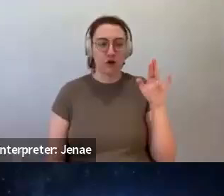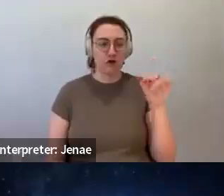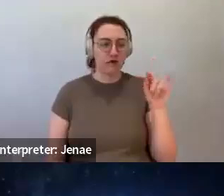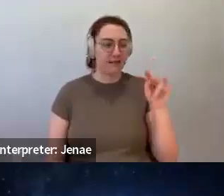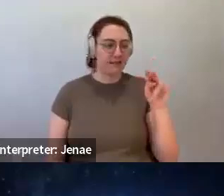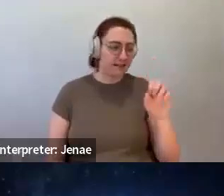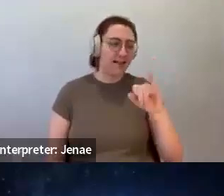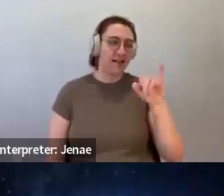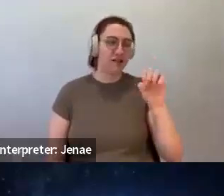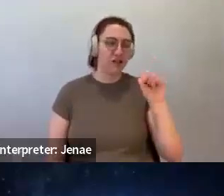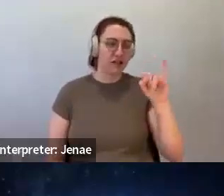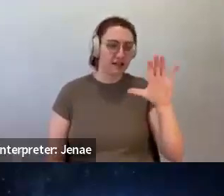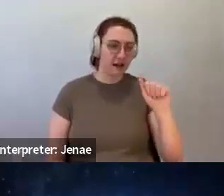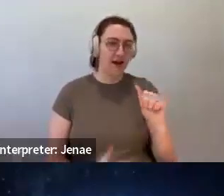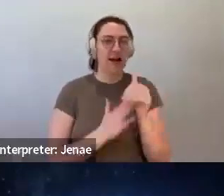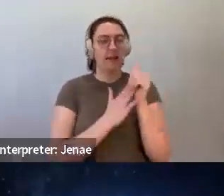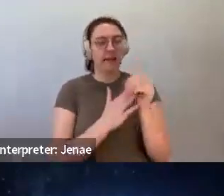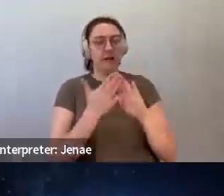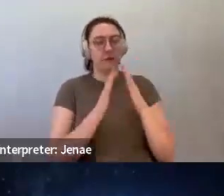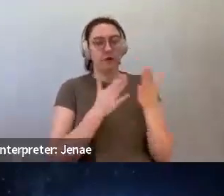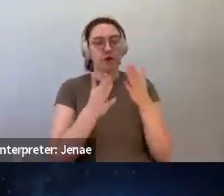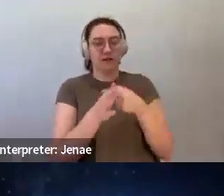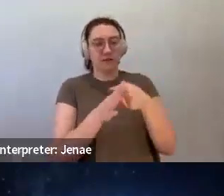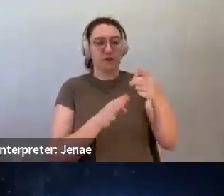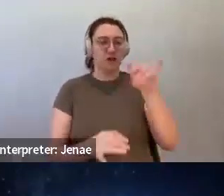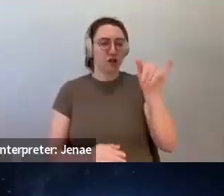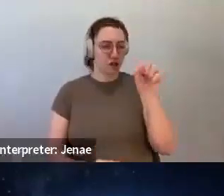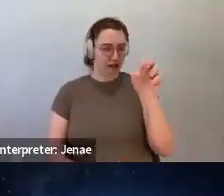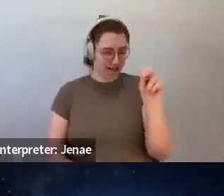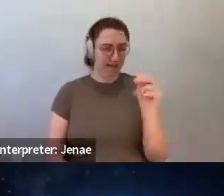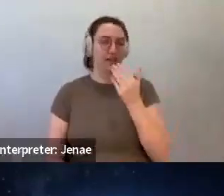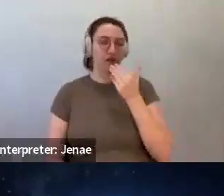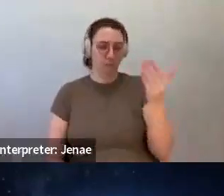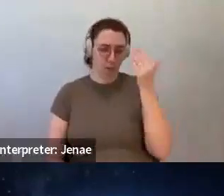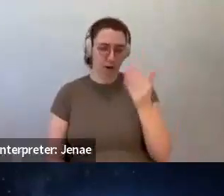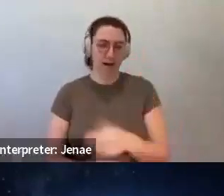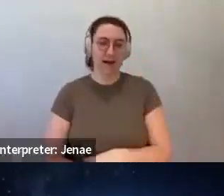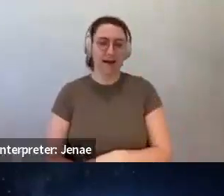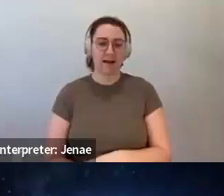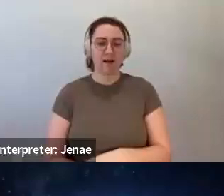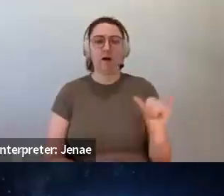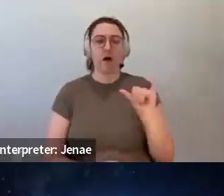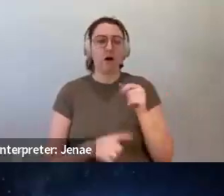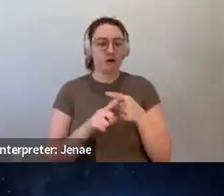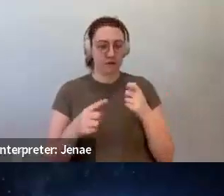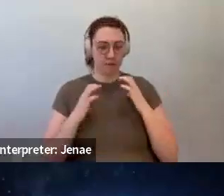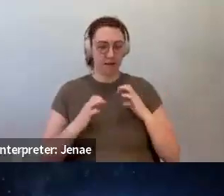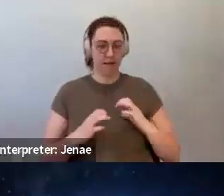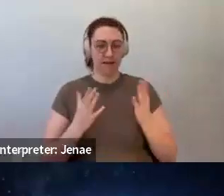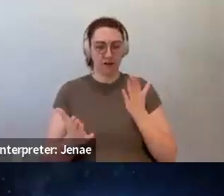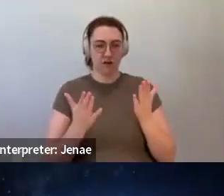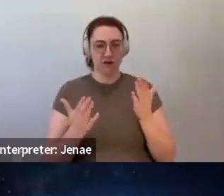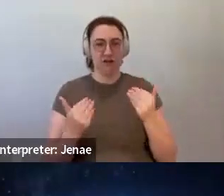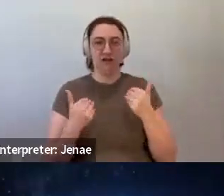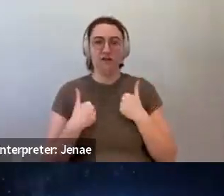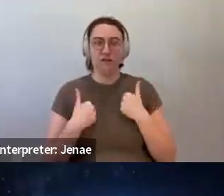Jessica and our lead Community Services specialist, Jason. Good morning. Also from Client Services, we